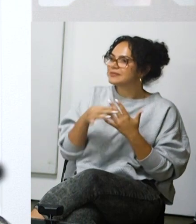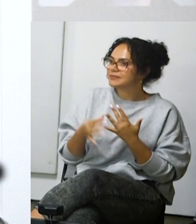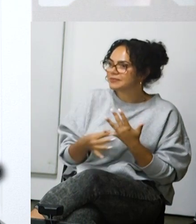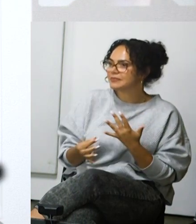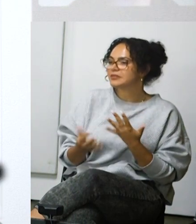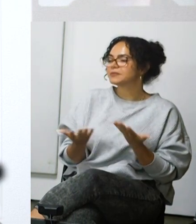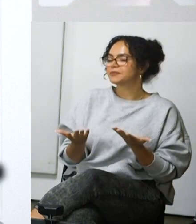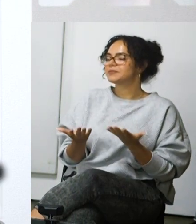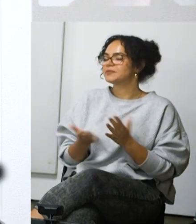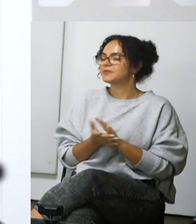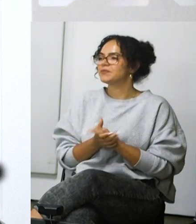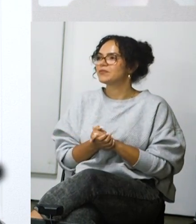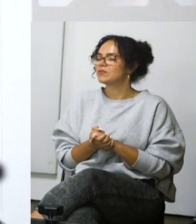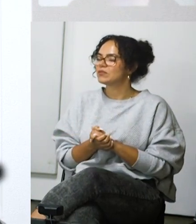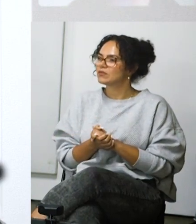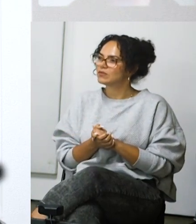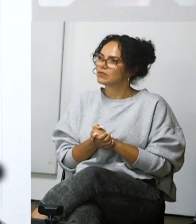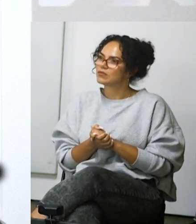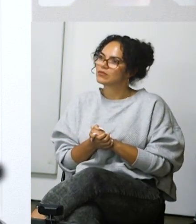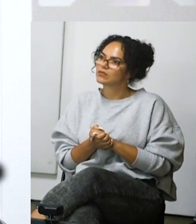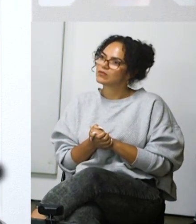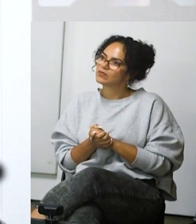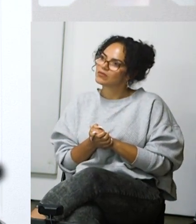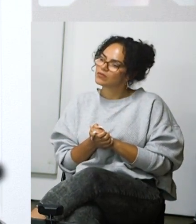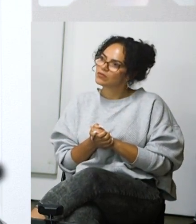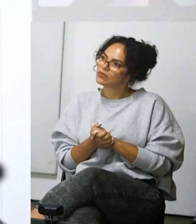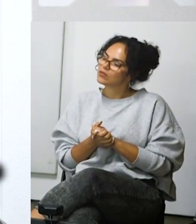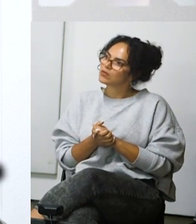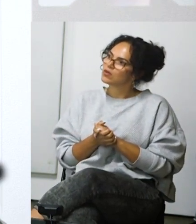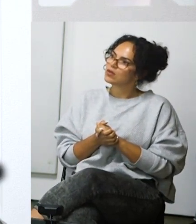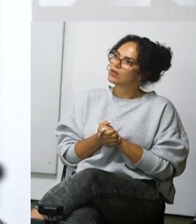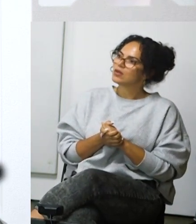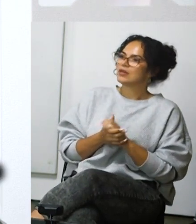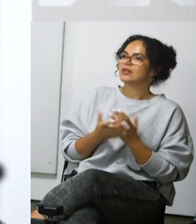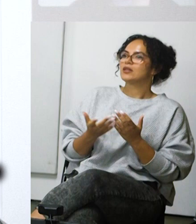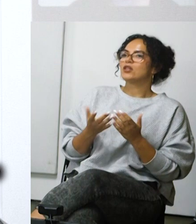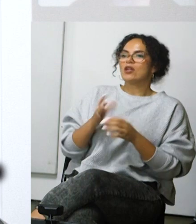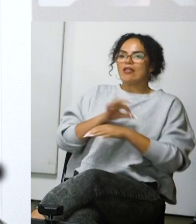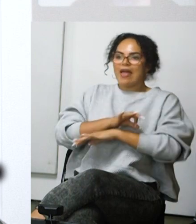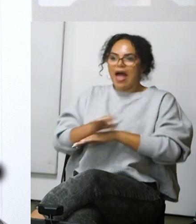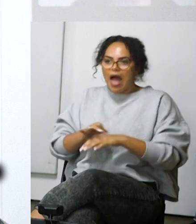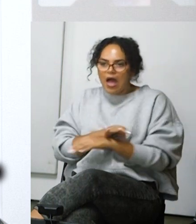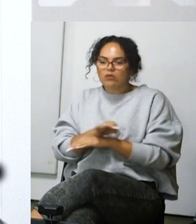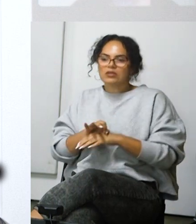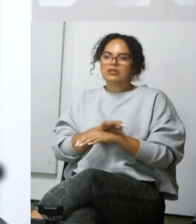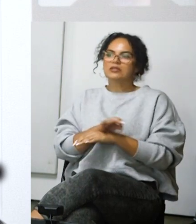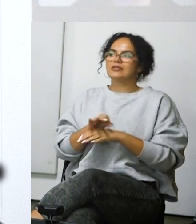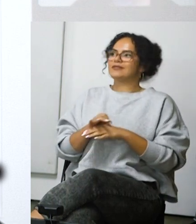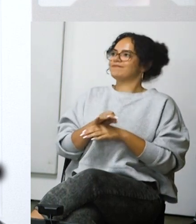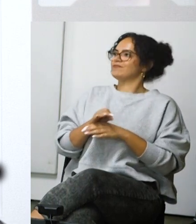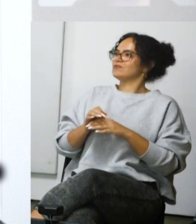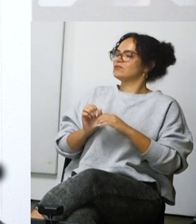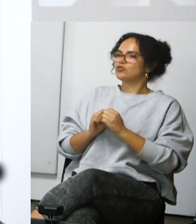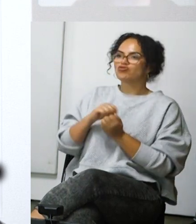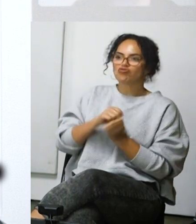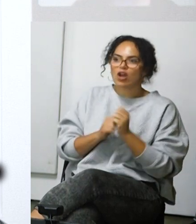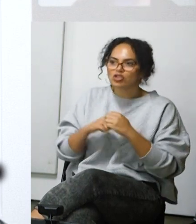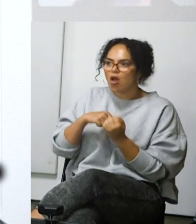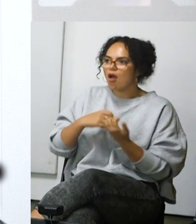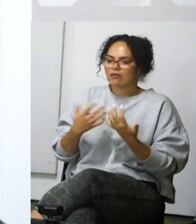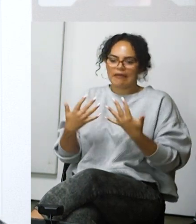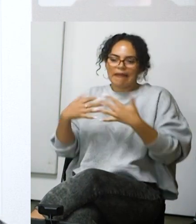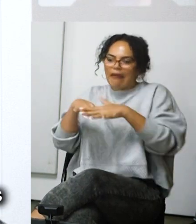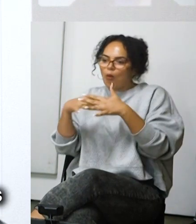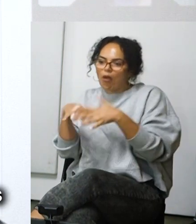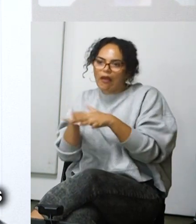So the admin, the long hours, the precarity of the arts, and the dependence on networking are